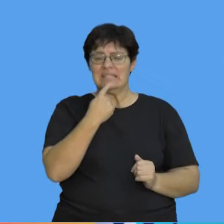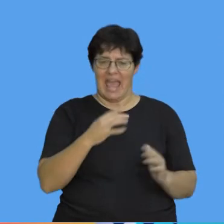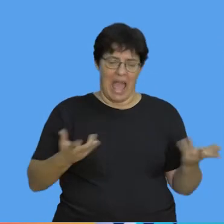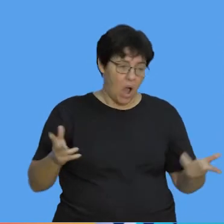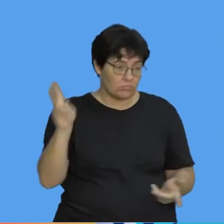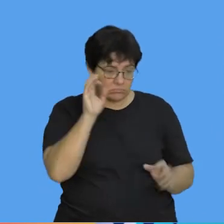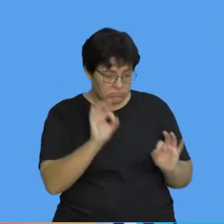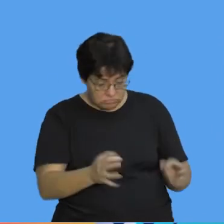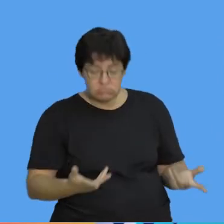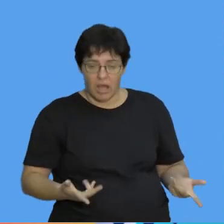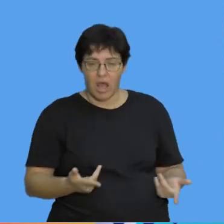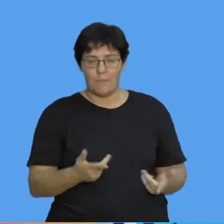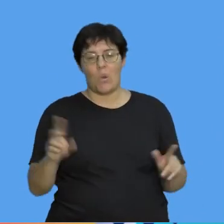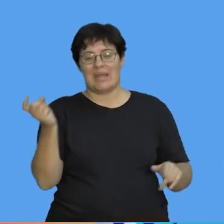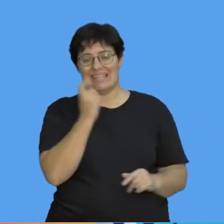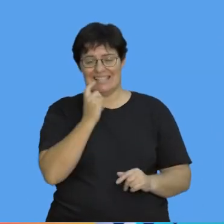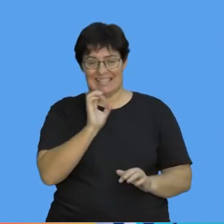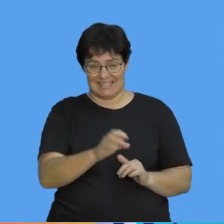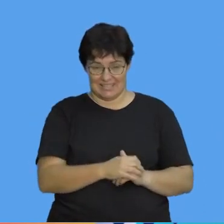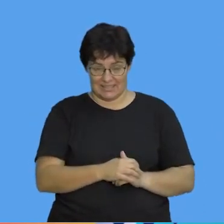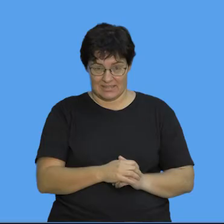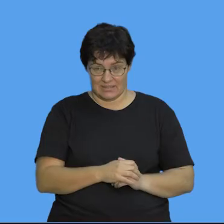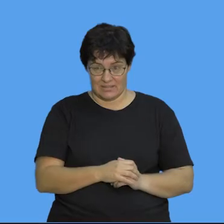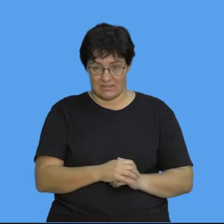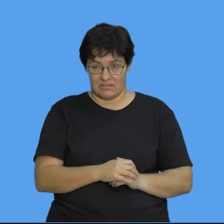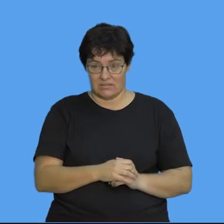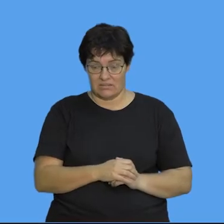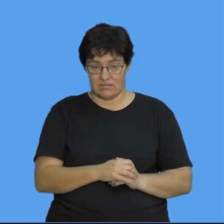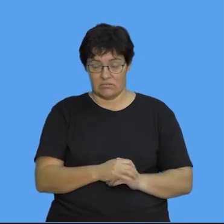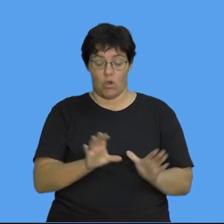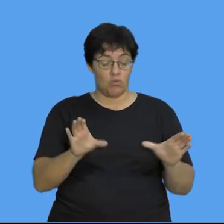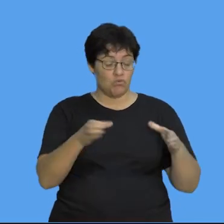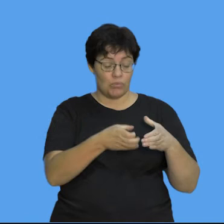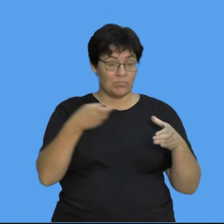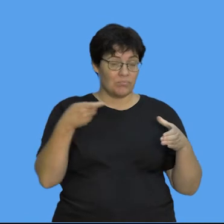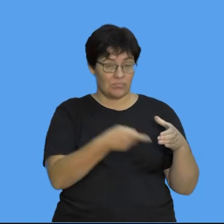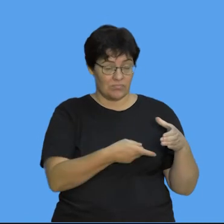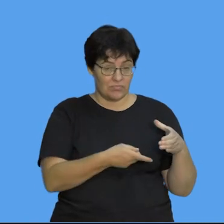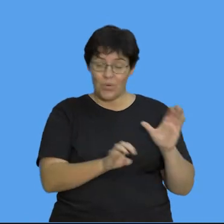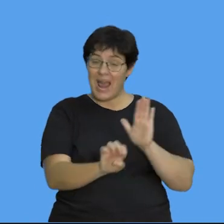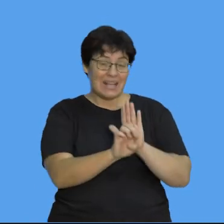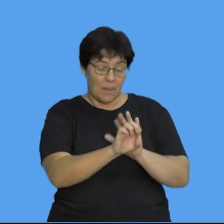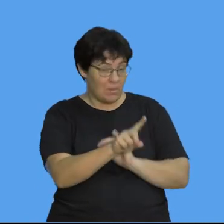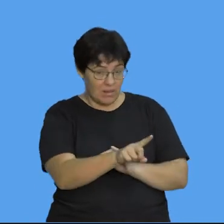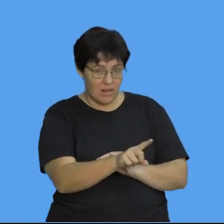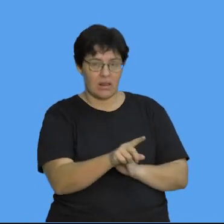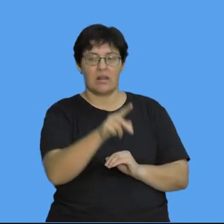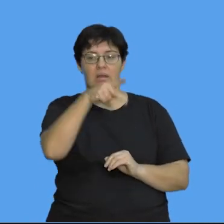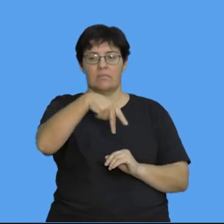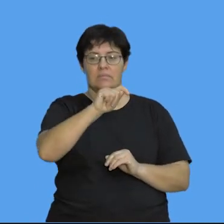it sounds, and it's going to be much easier for you. So the plant group, right, not example of it, is